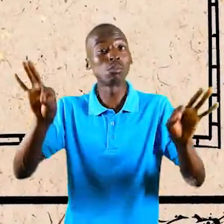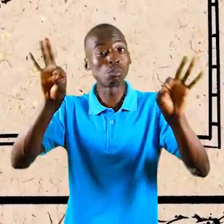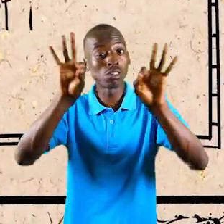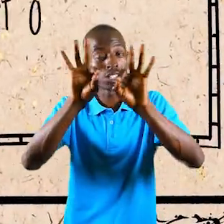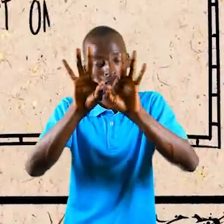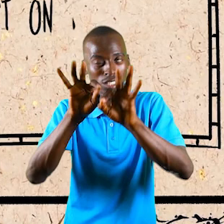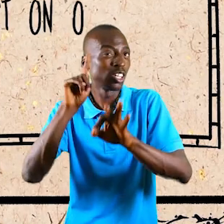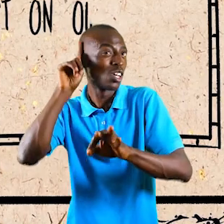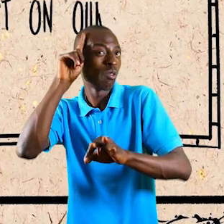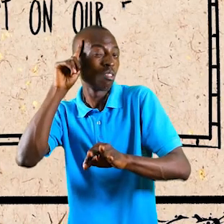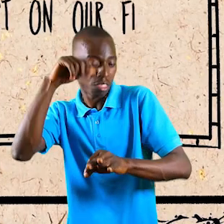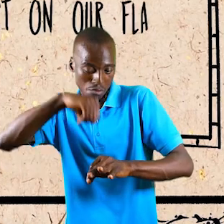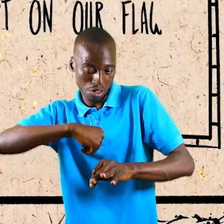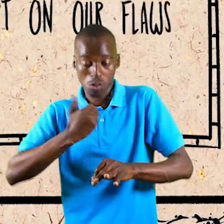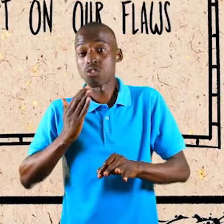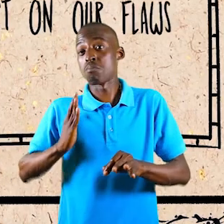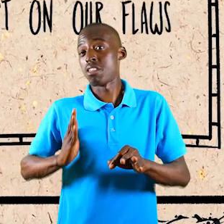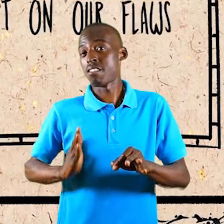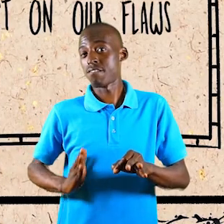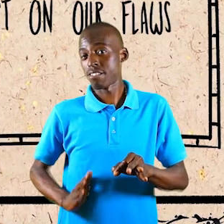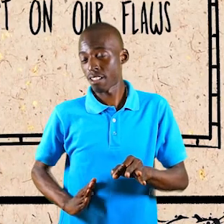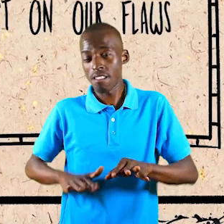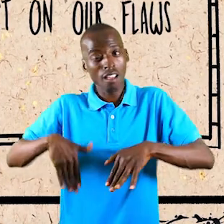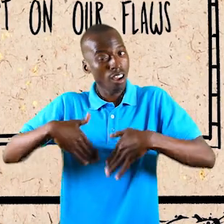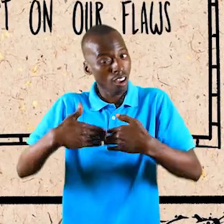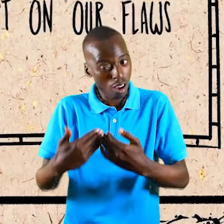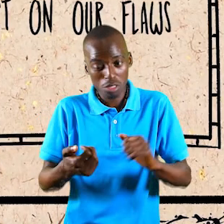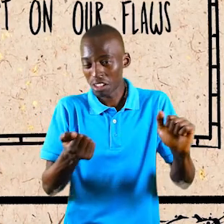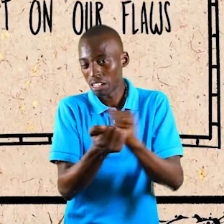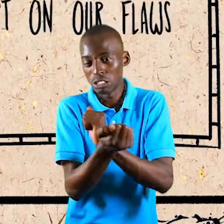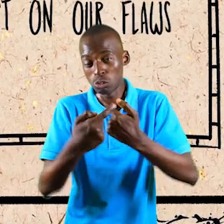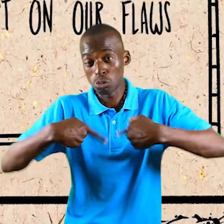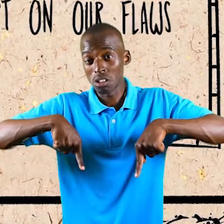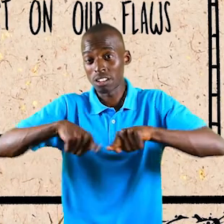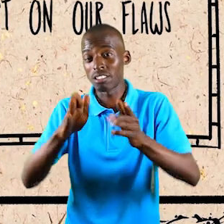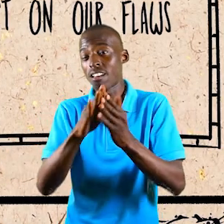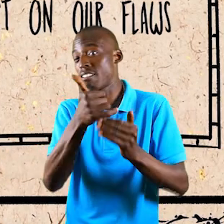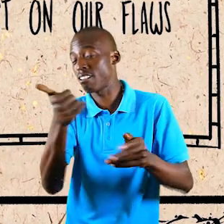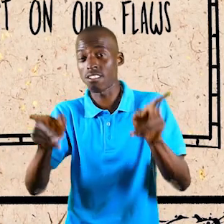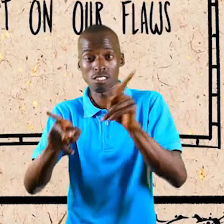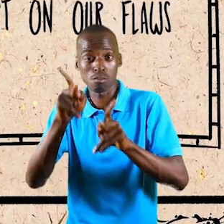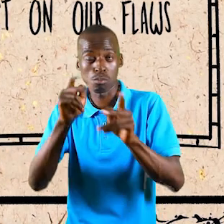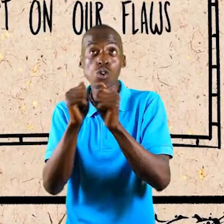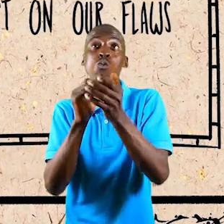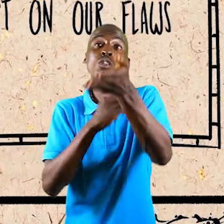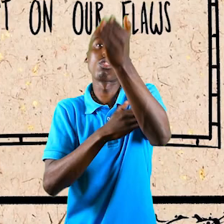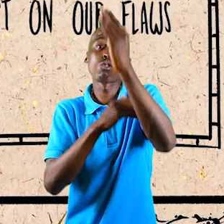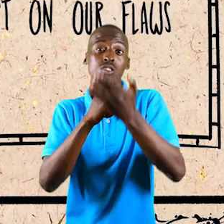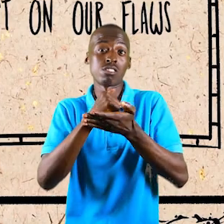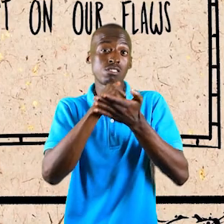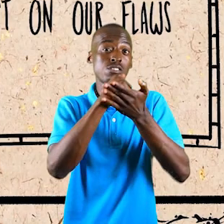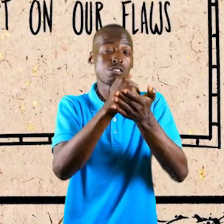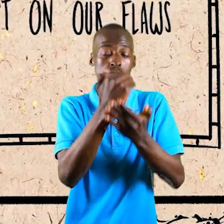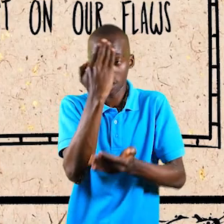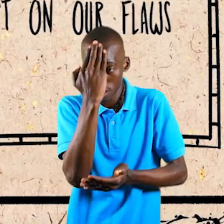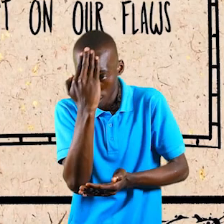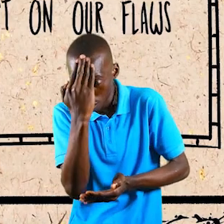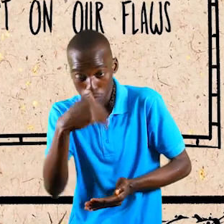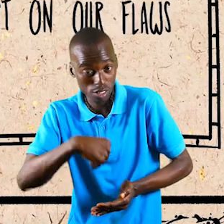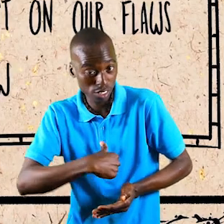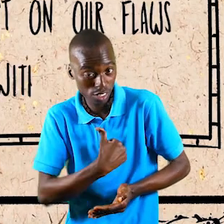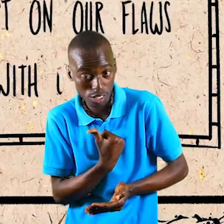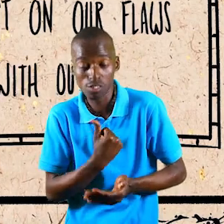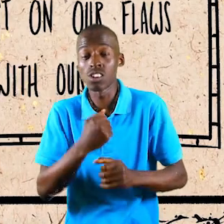we reflect on our own character flaws and how they harm us and other people. And with God's help, we need to humble ourselves